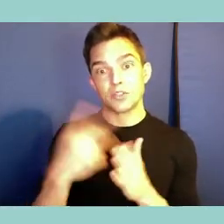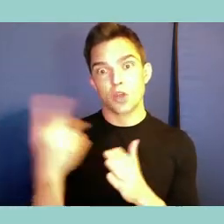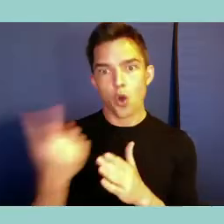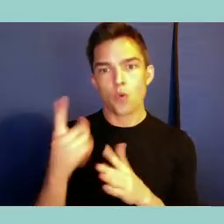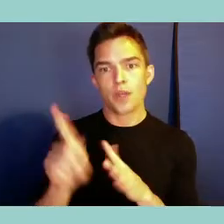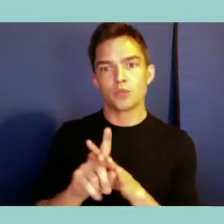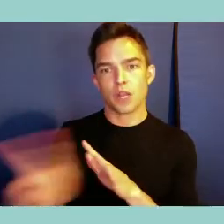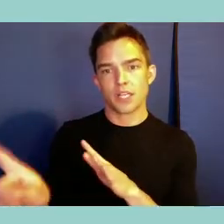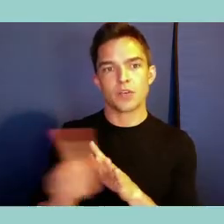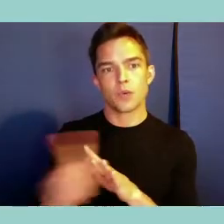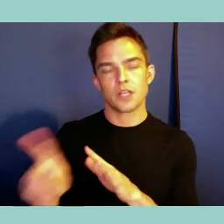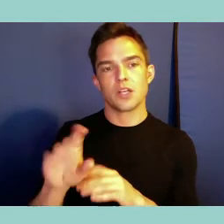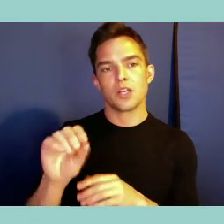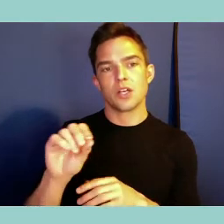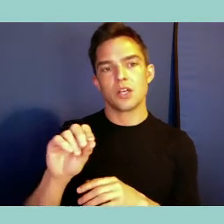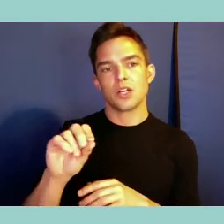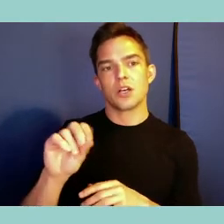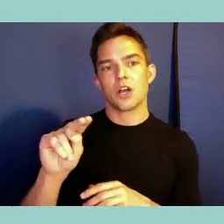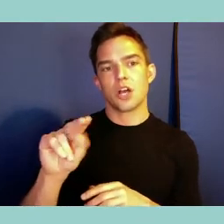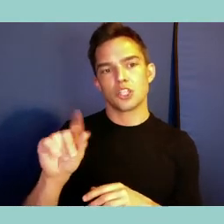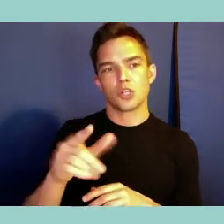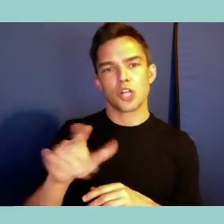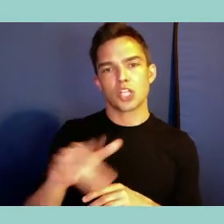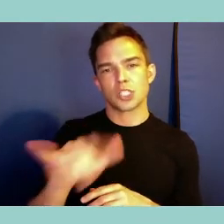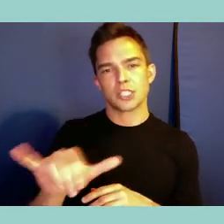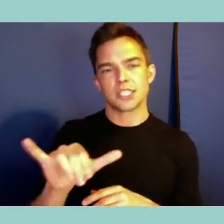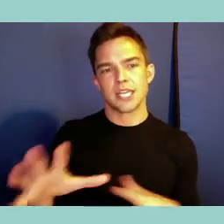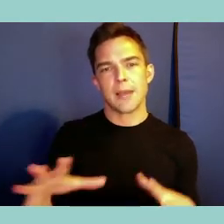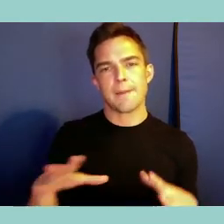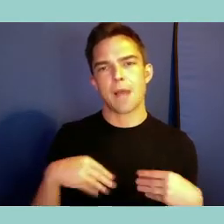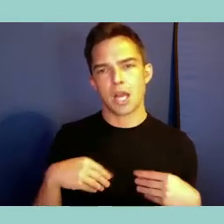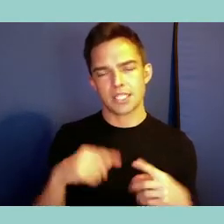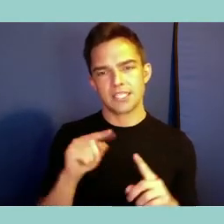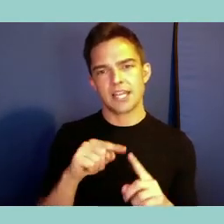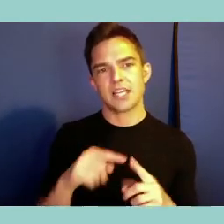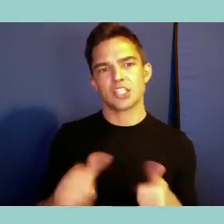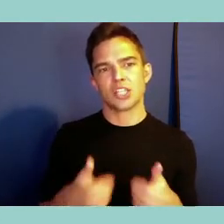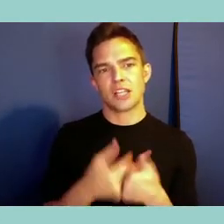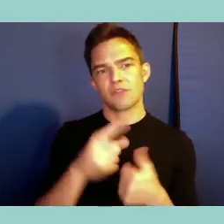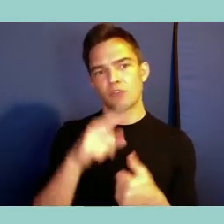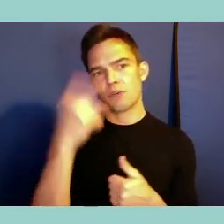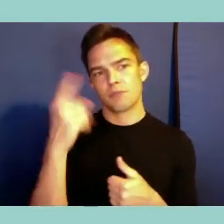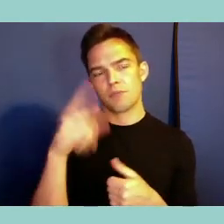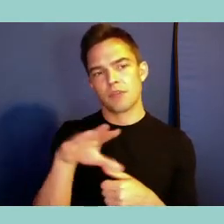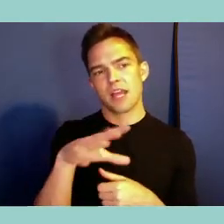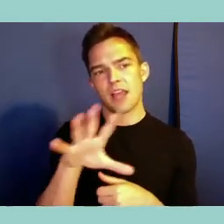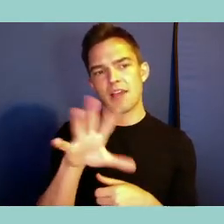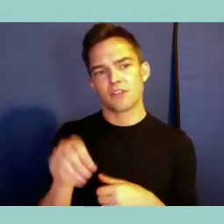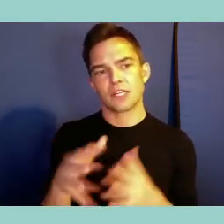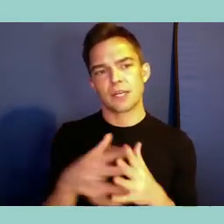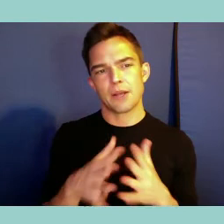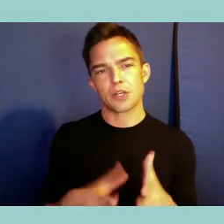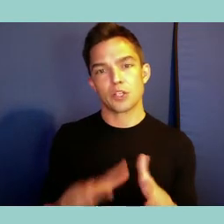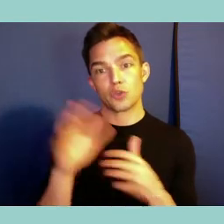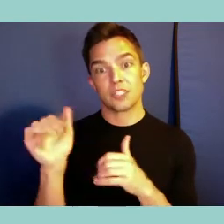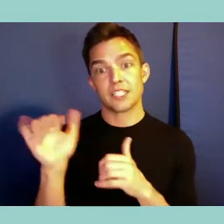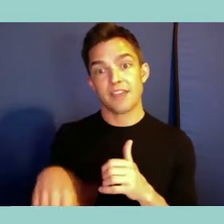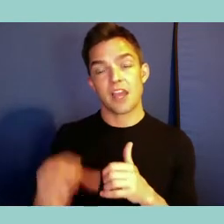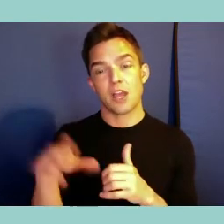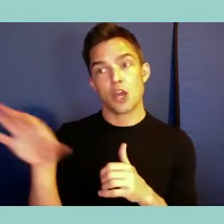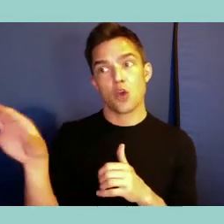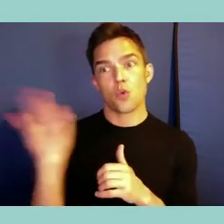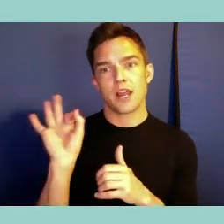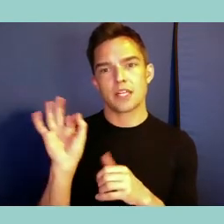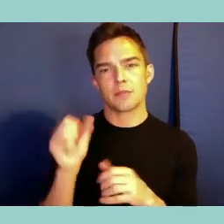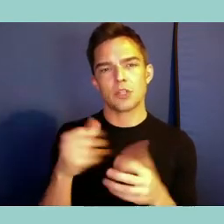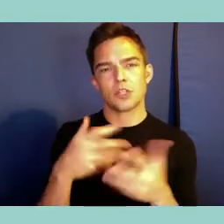the ontologically embodied challenge for African Americans to leave that random